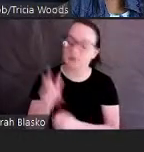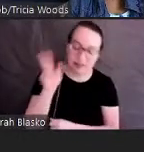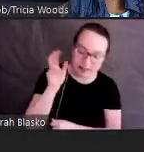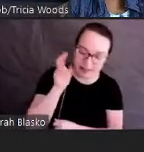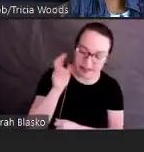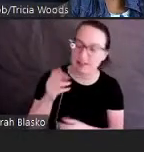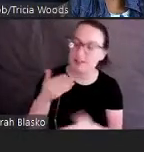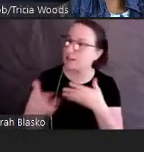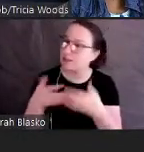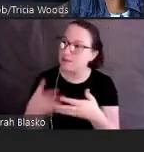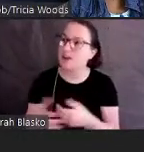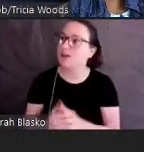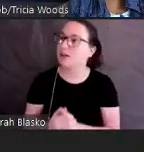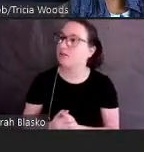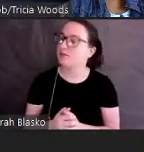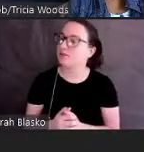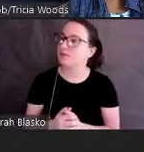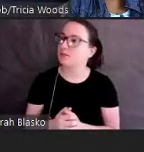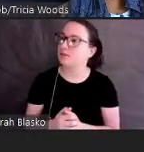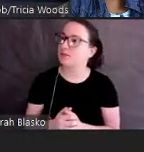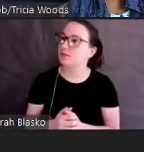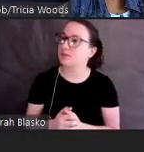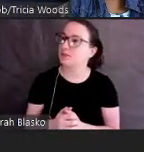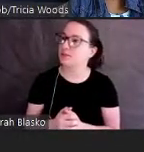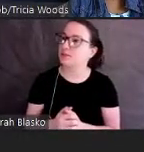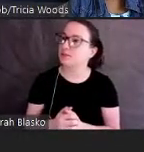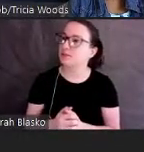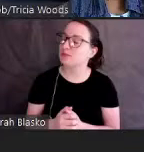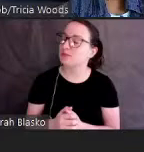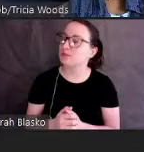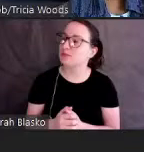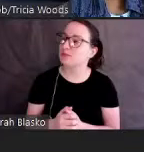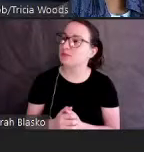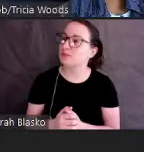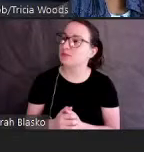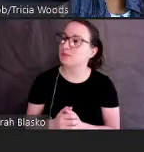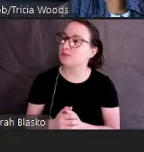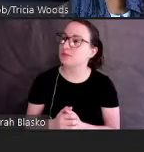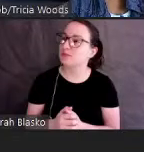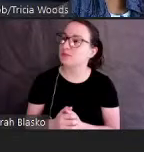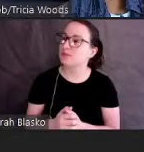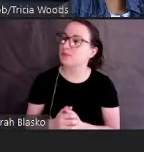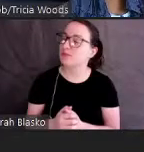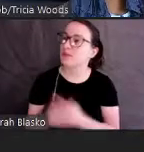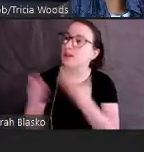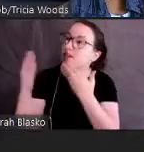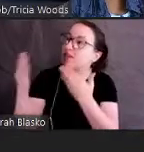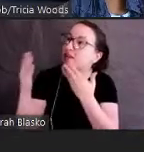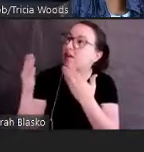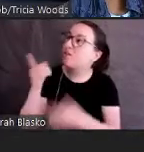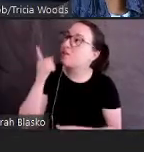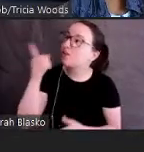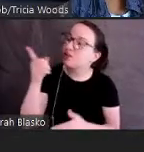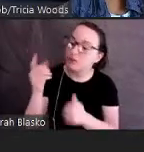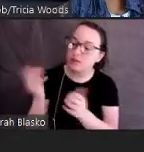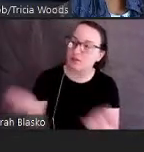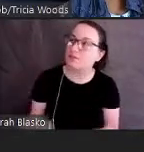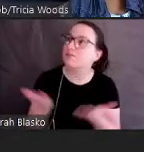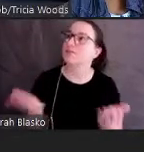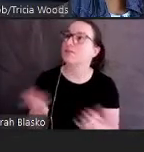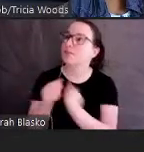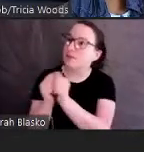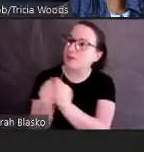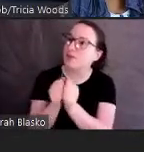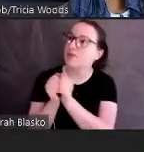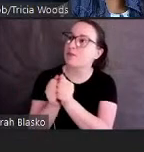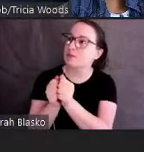Zoom. You know, I guess you get like a special distinction. But I pray that you are with us, and that in listening to your word and listening